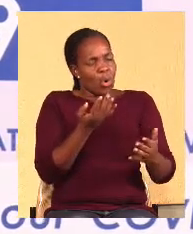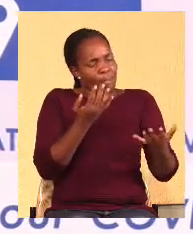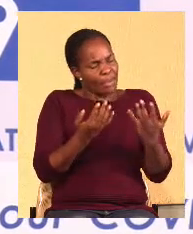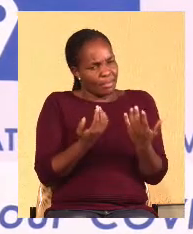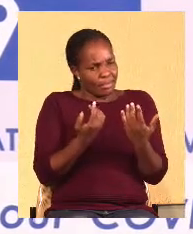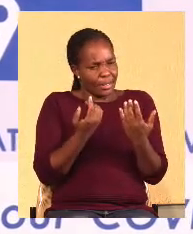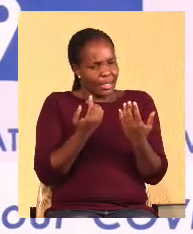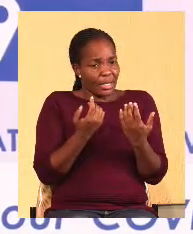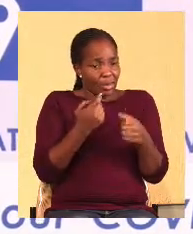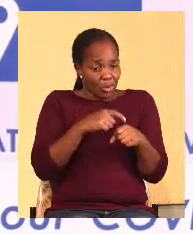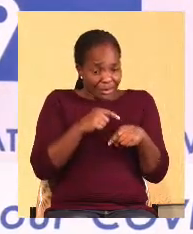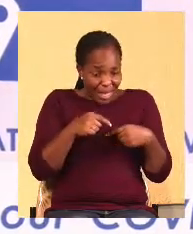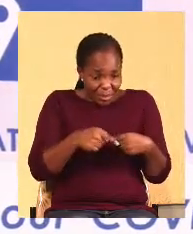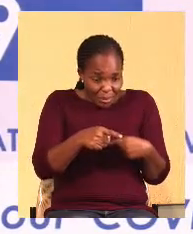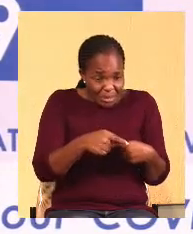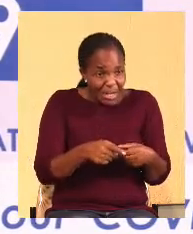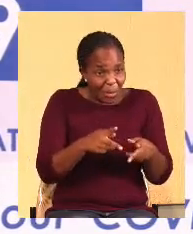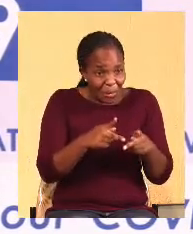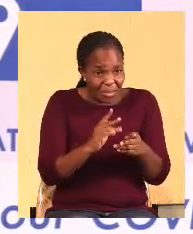first. There was a lady at the back.